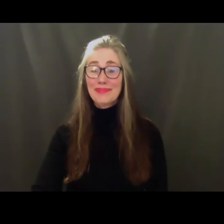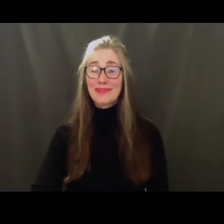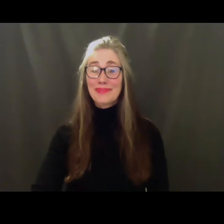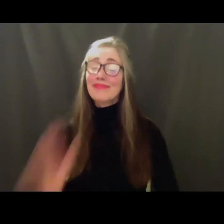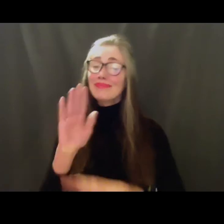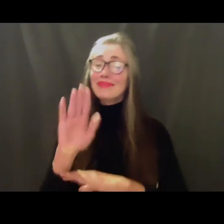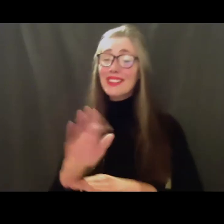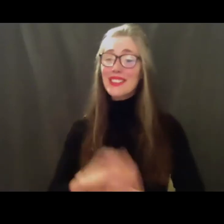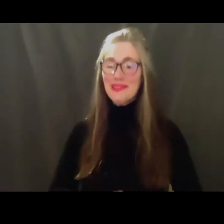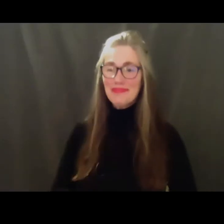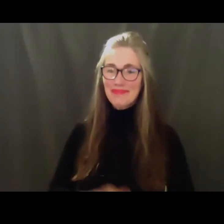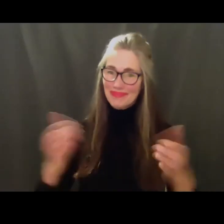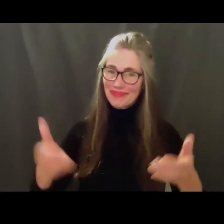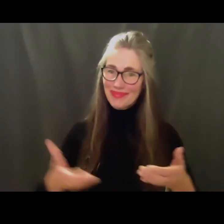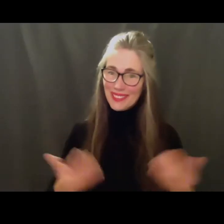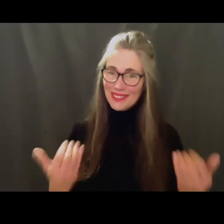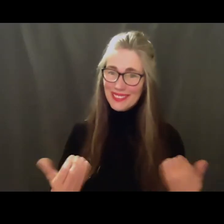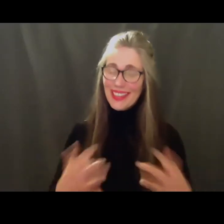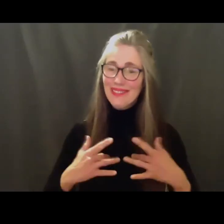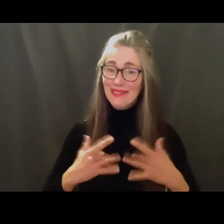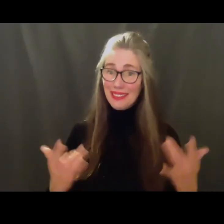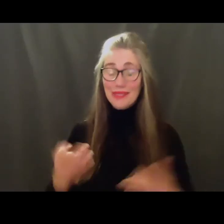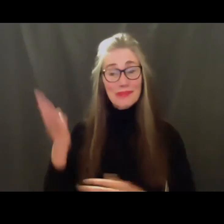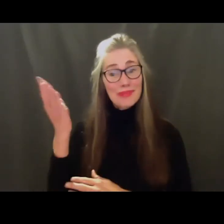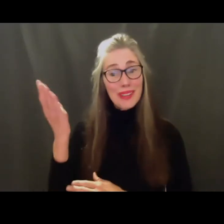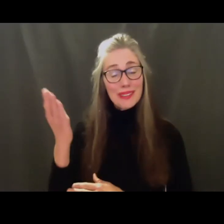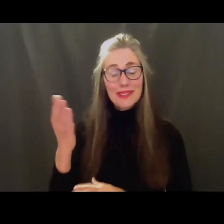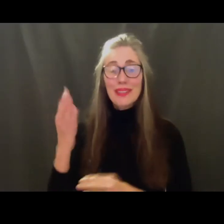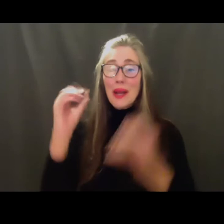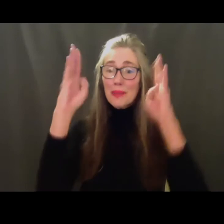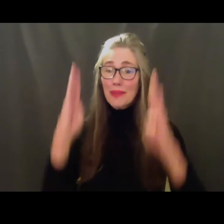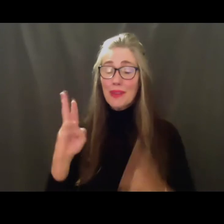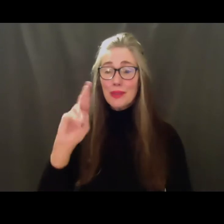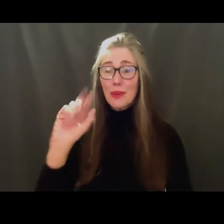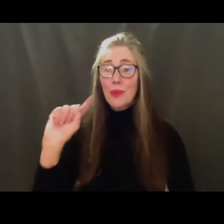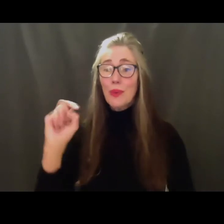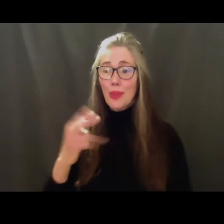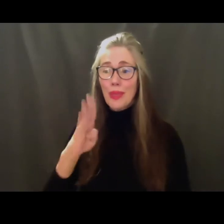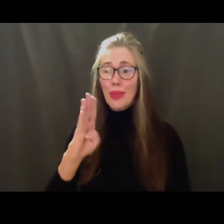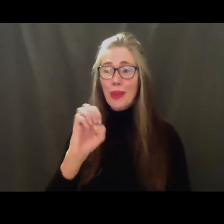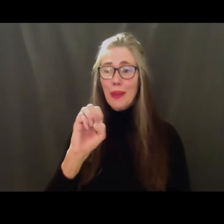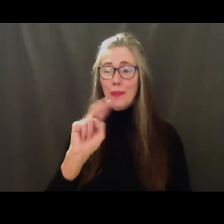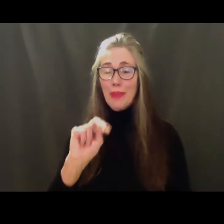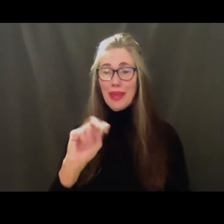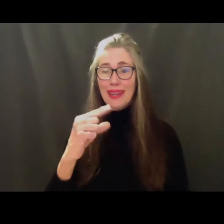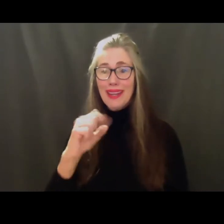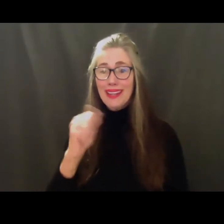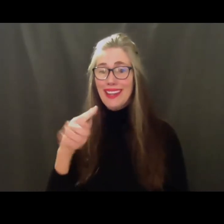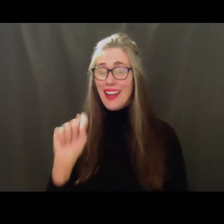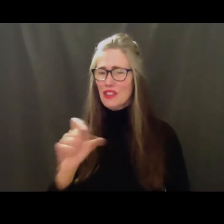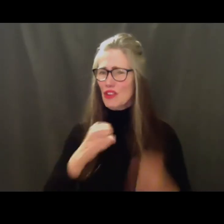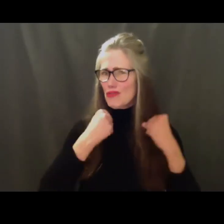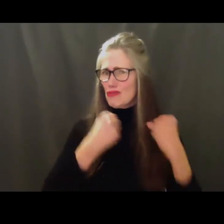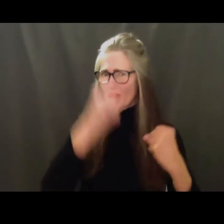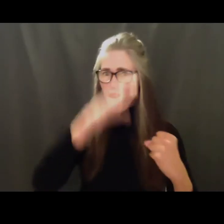Good afternoon, and welcome to today's talk by Professor Ruth Ben Giat, Strongmen from Mussolini to